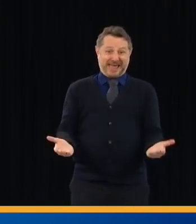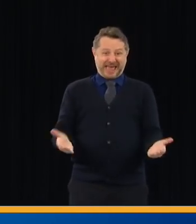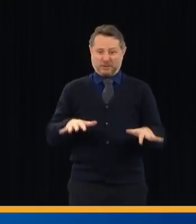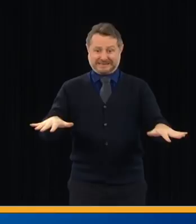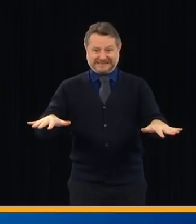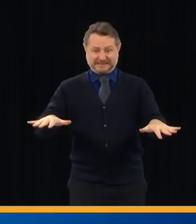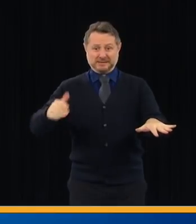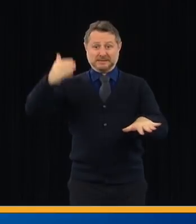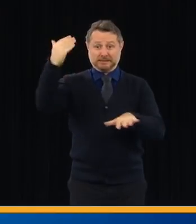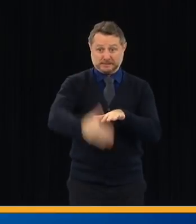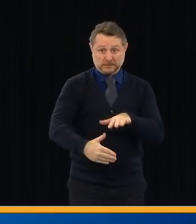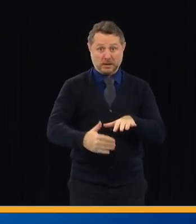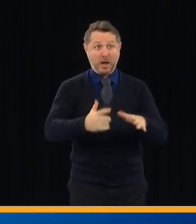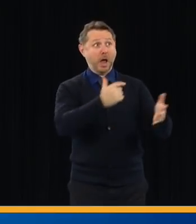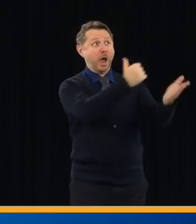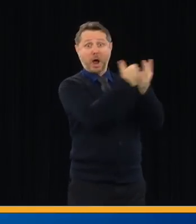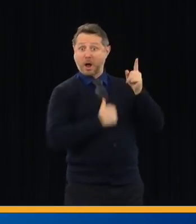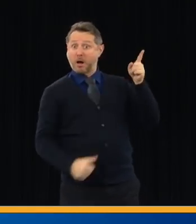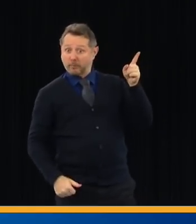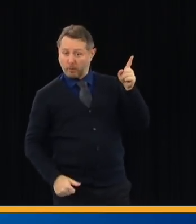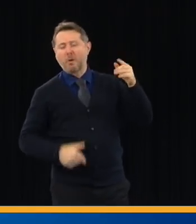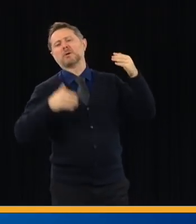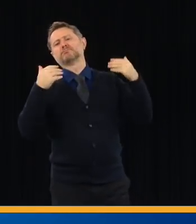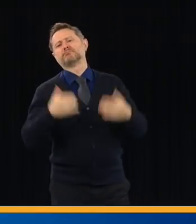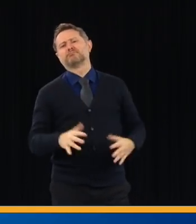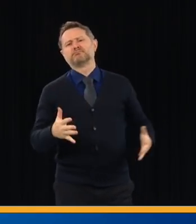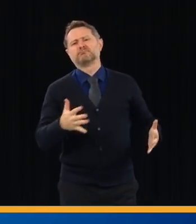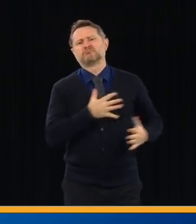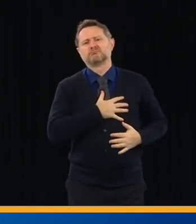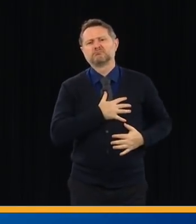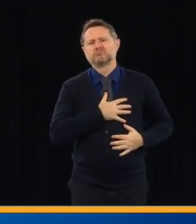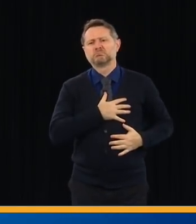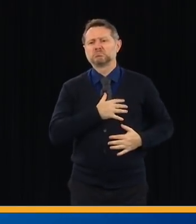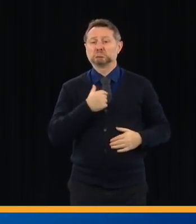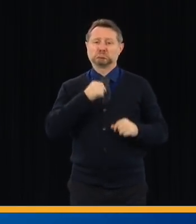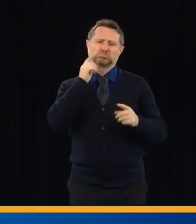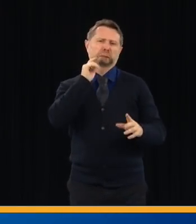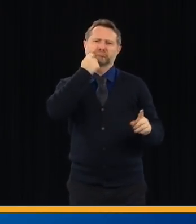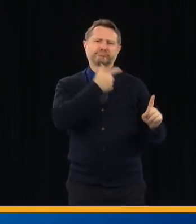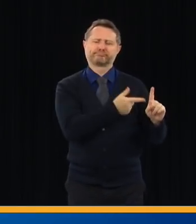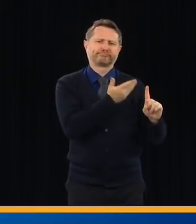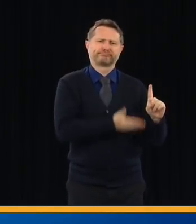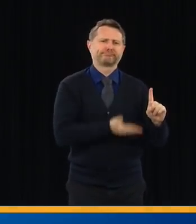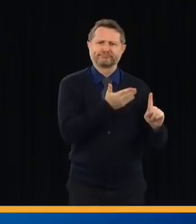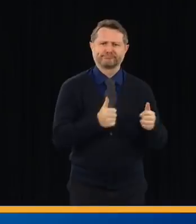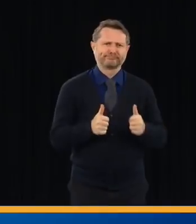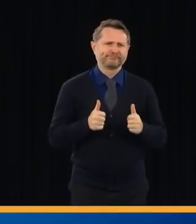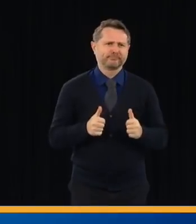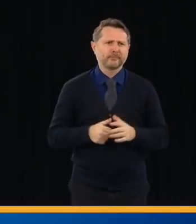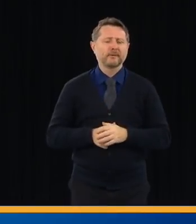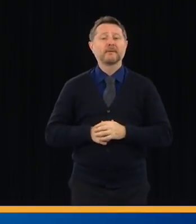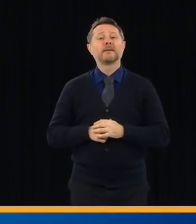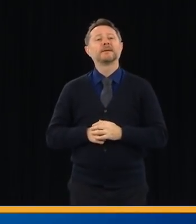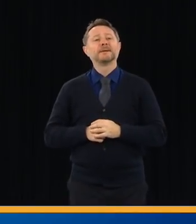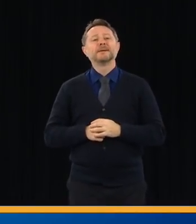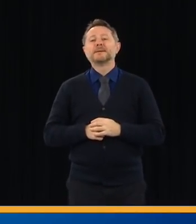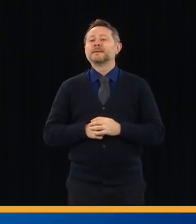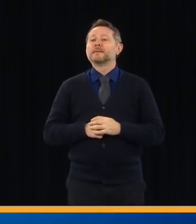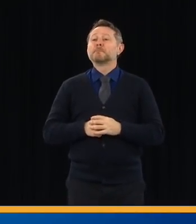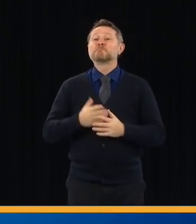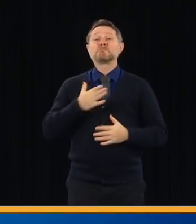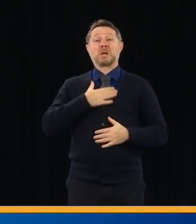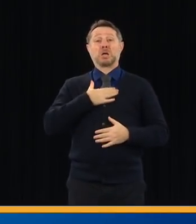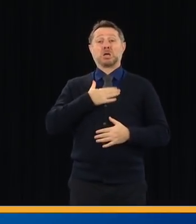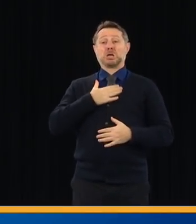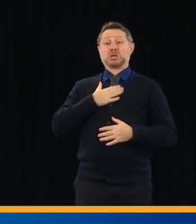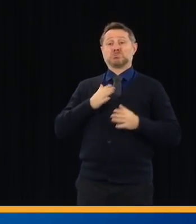kind, generous, also smart. Personal opinion, look, I want this